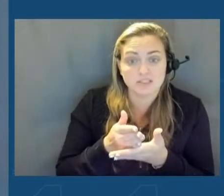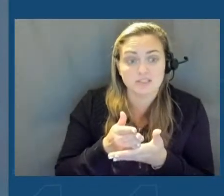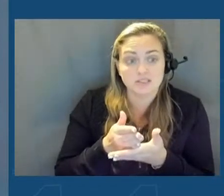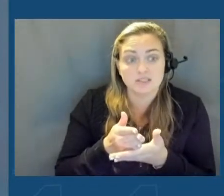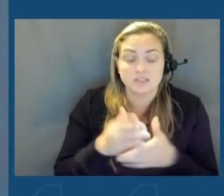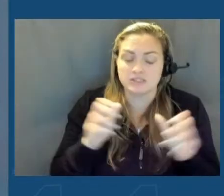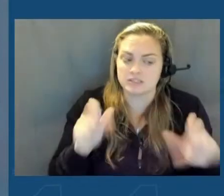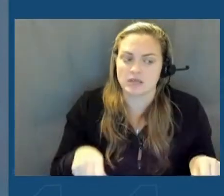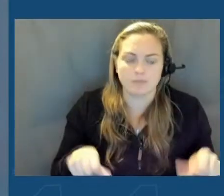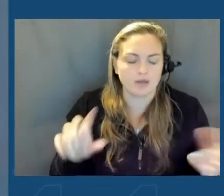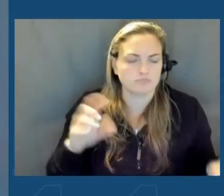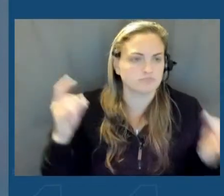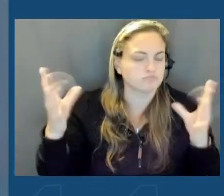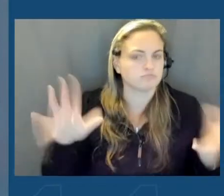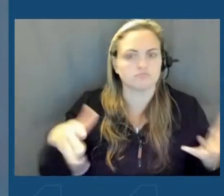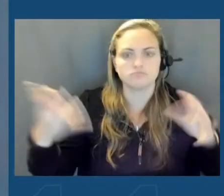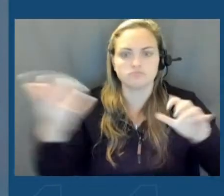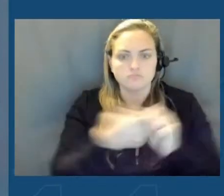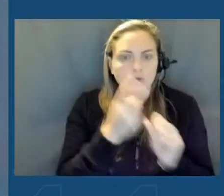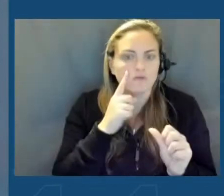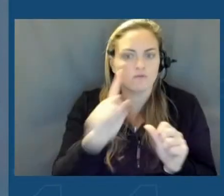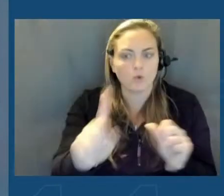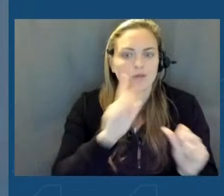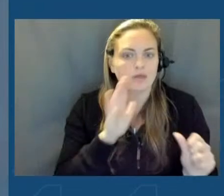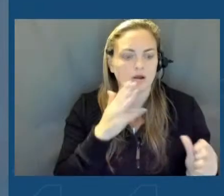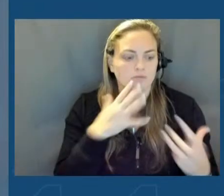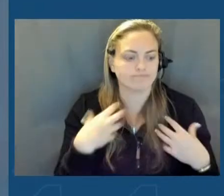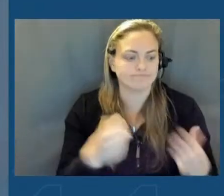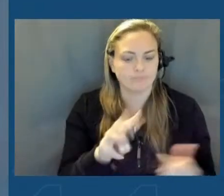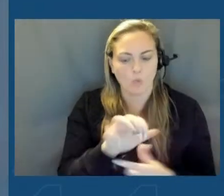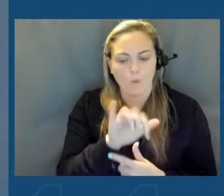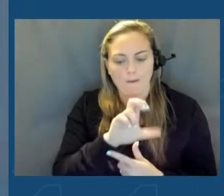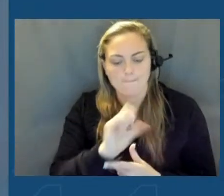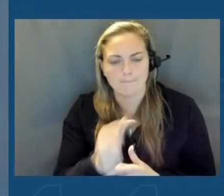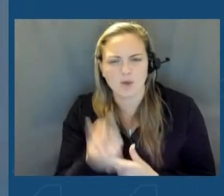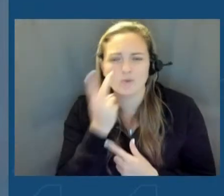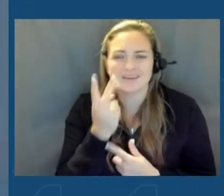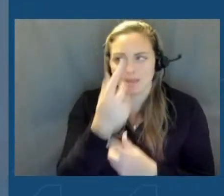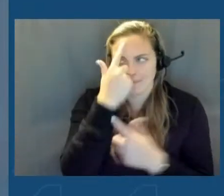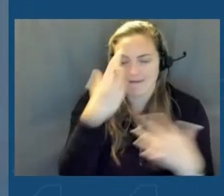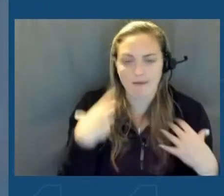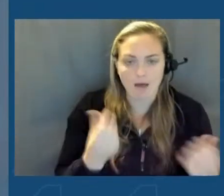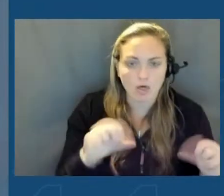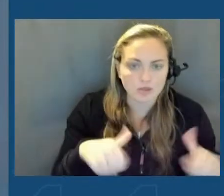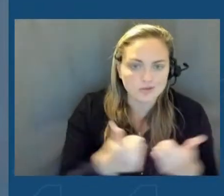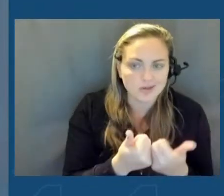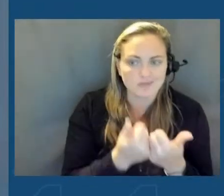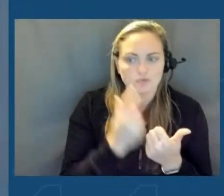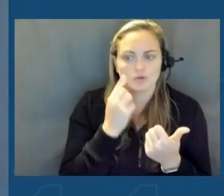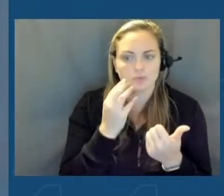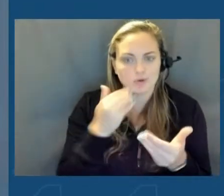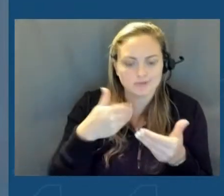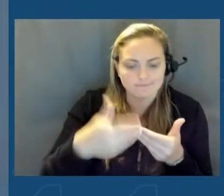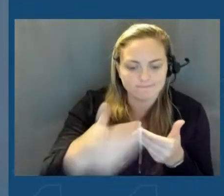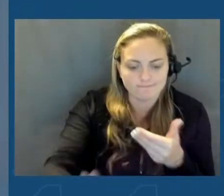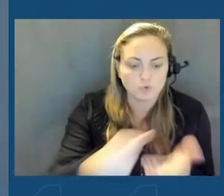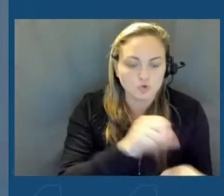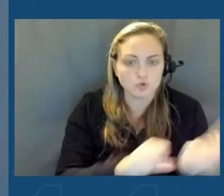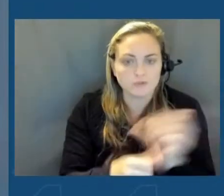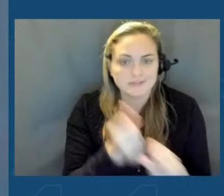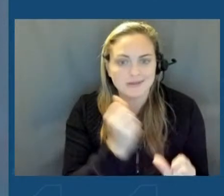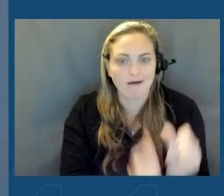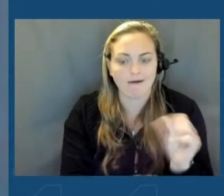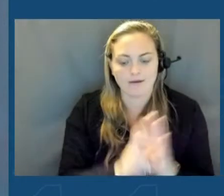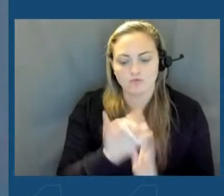be devastating for the well-being of those children. We're seeing it in the mental health challenges we're facing now, suicide rates,